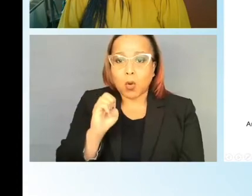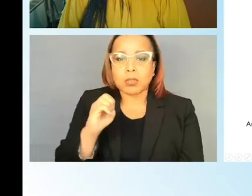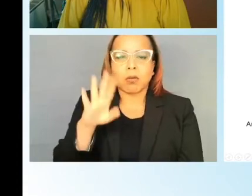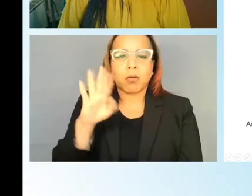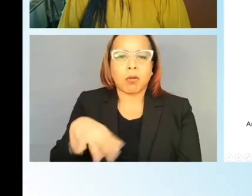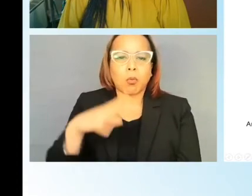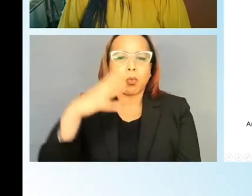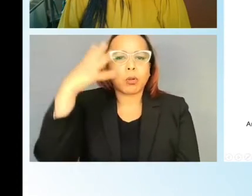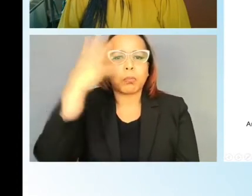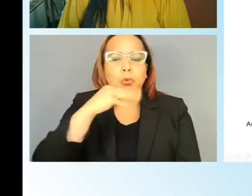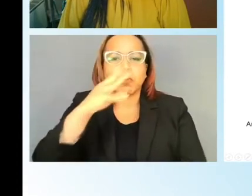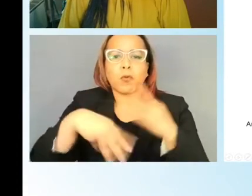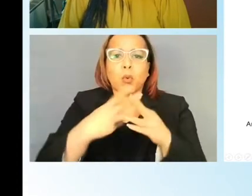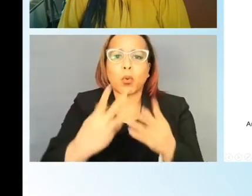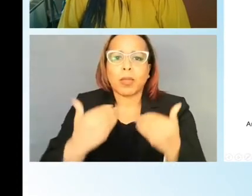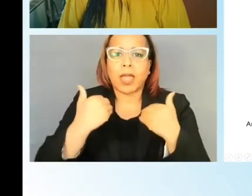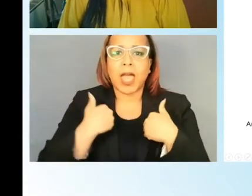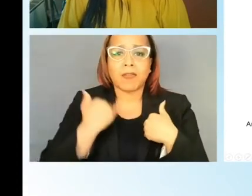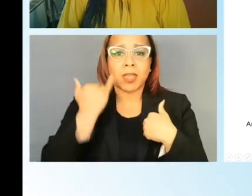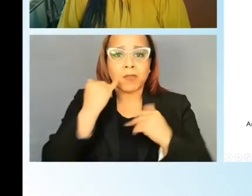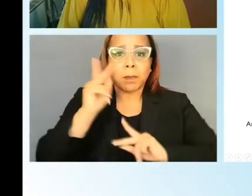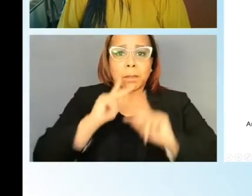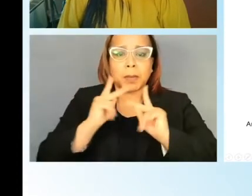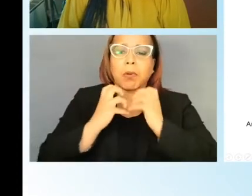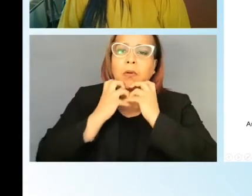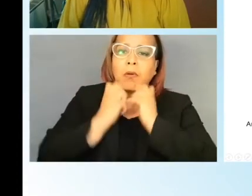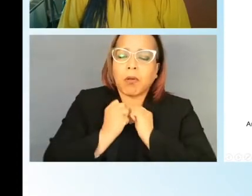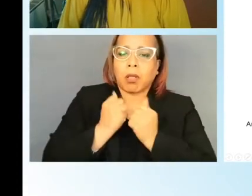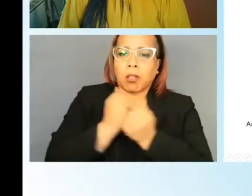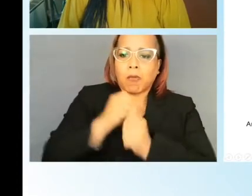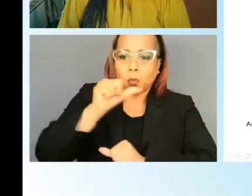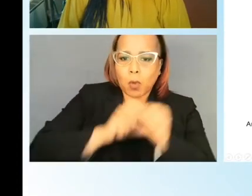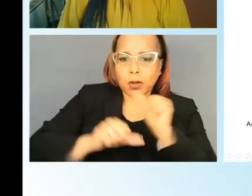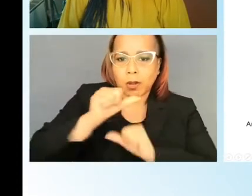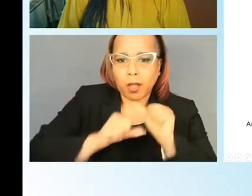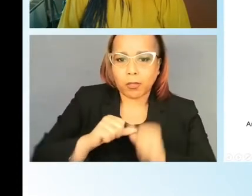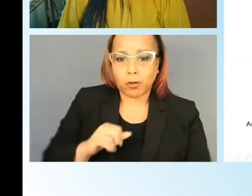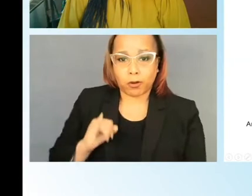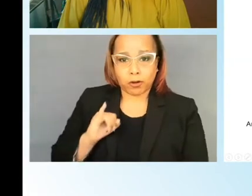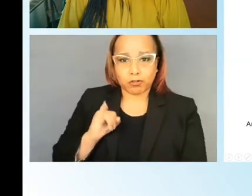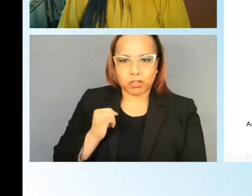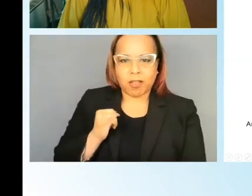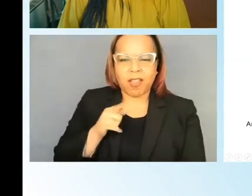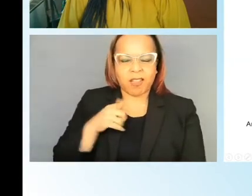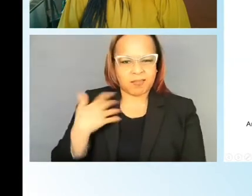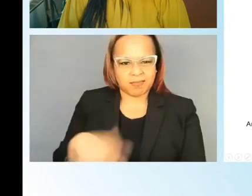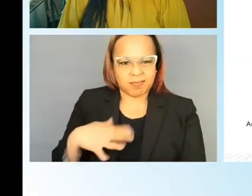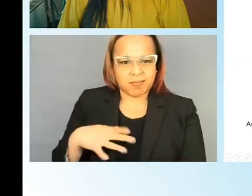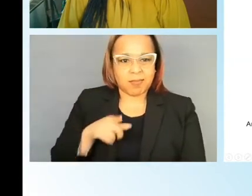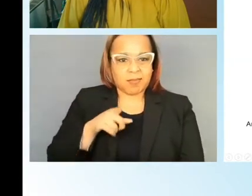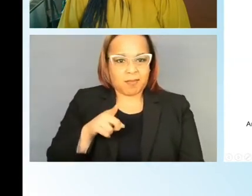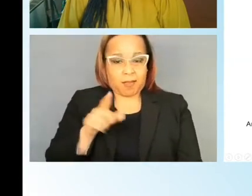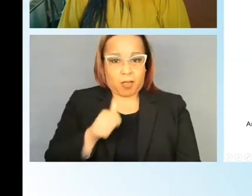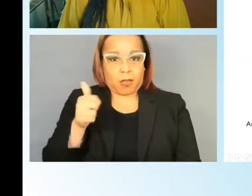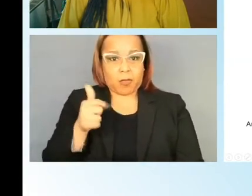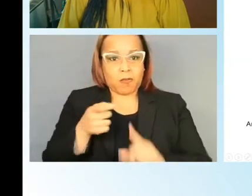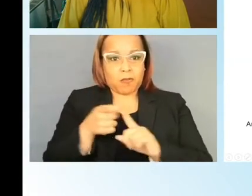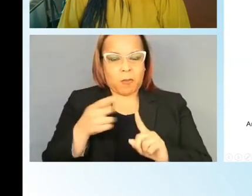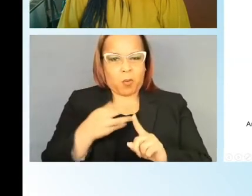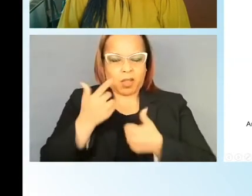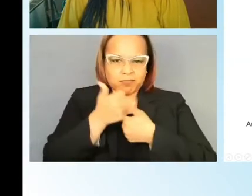we would have if people loved one another. Janan, the tactic of othering comes from white